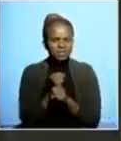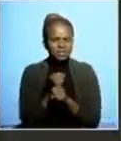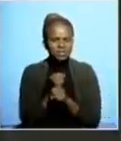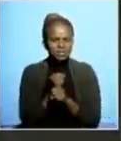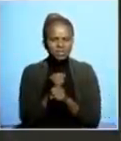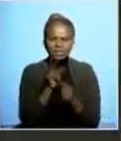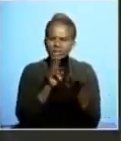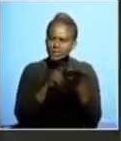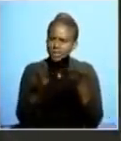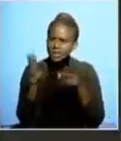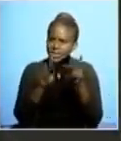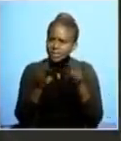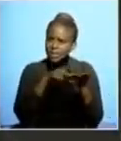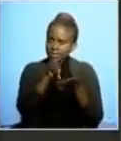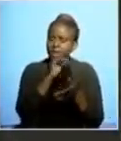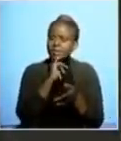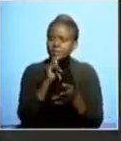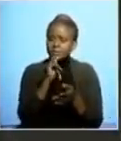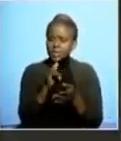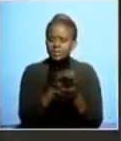retirees have not been paid.